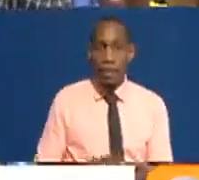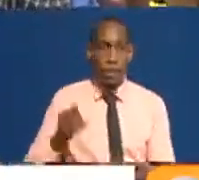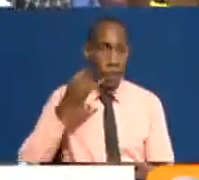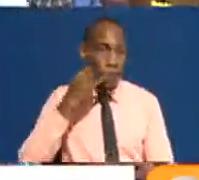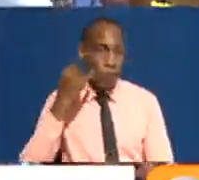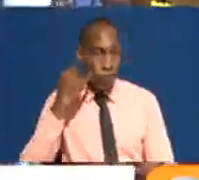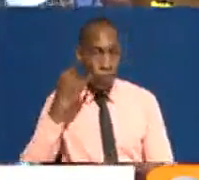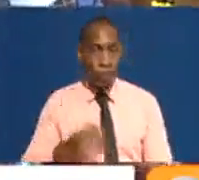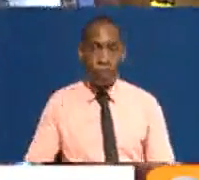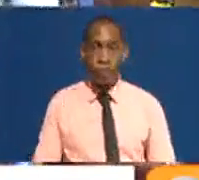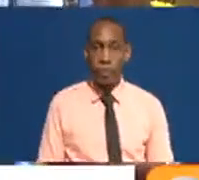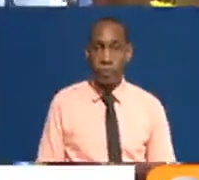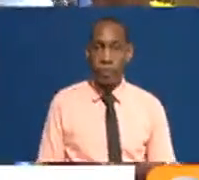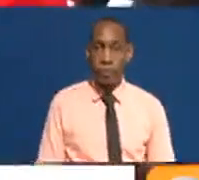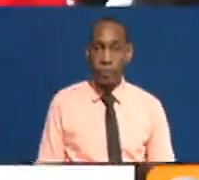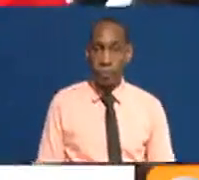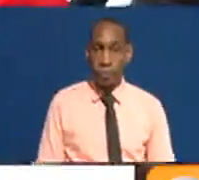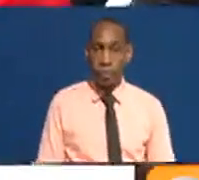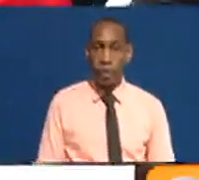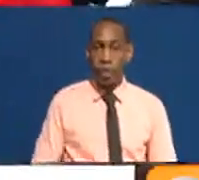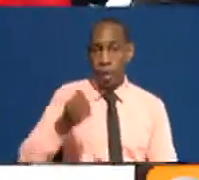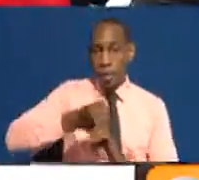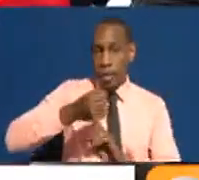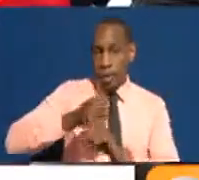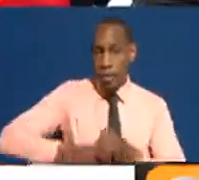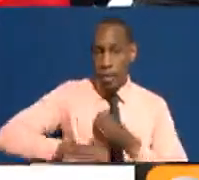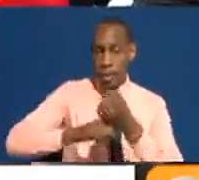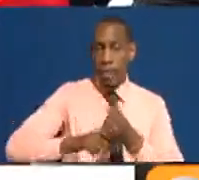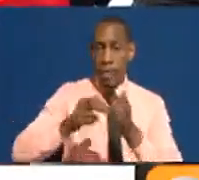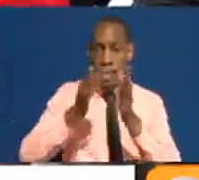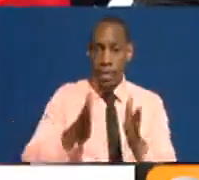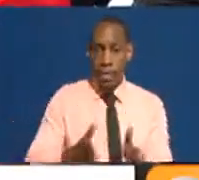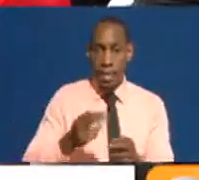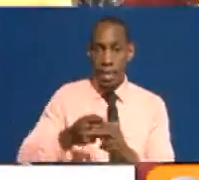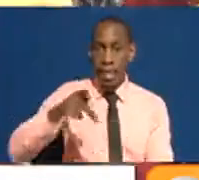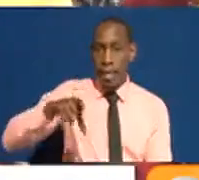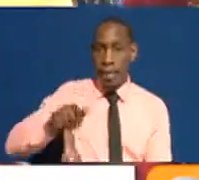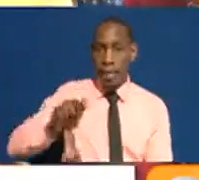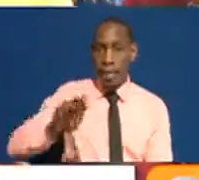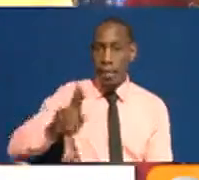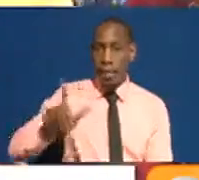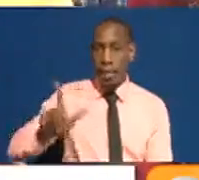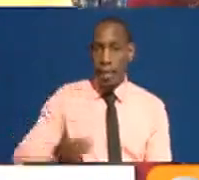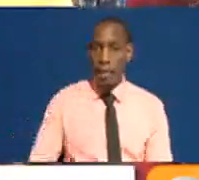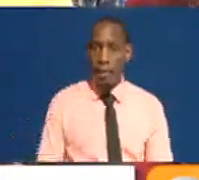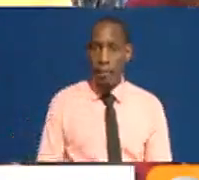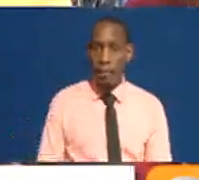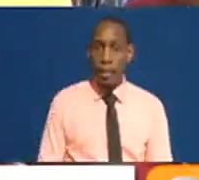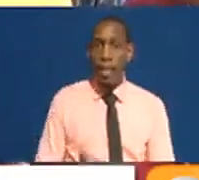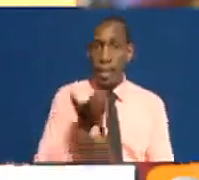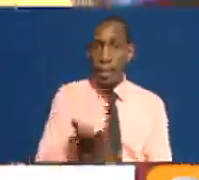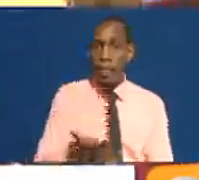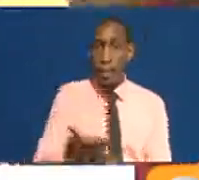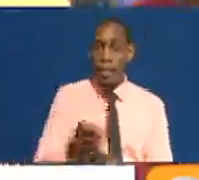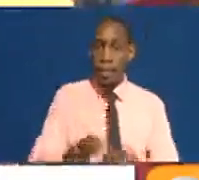Mingi and Burgay in Rongai constituency to drum up support for their candidate Paul Chebor. Niko na ombi